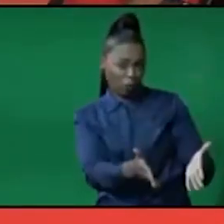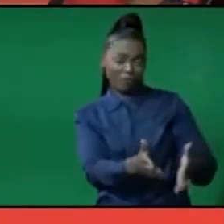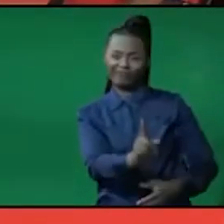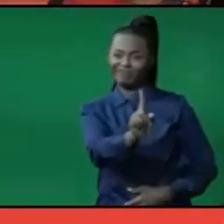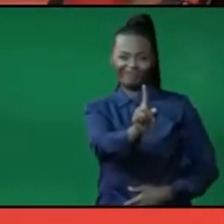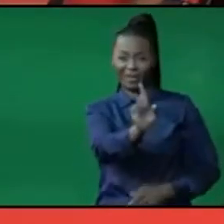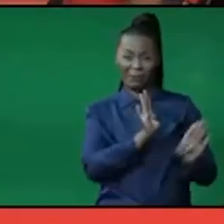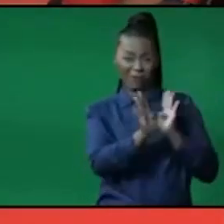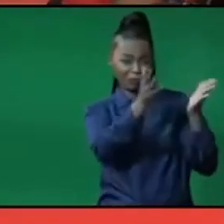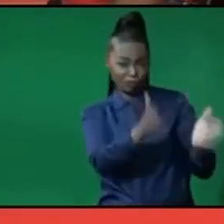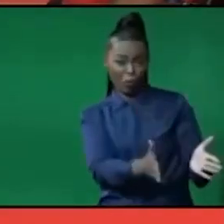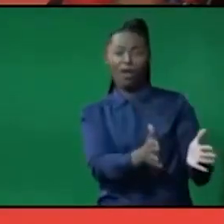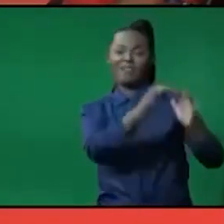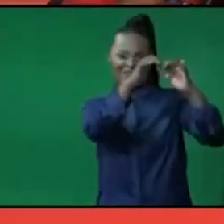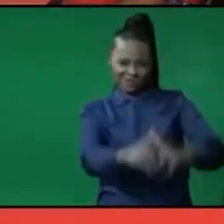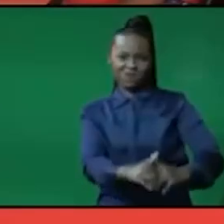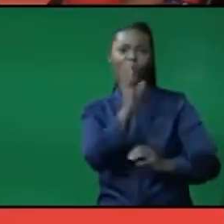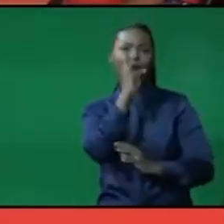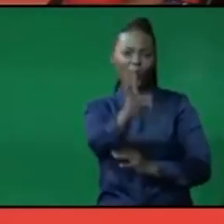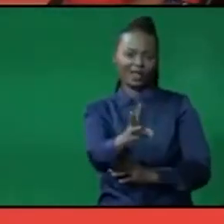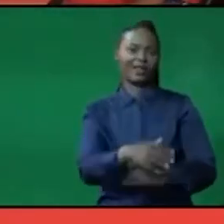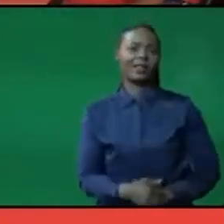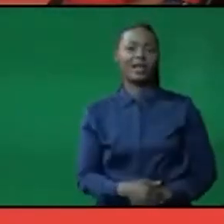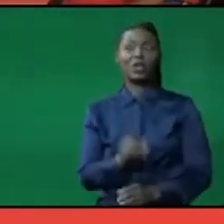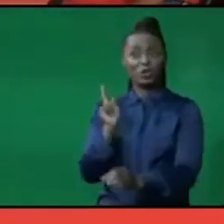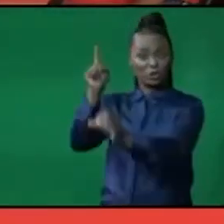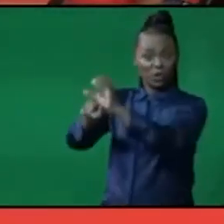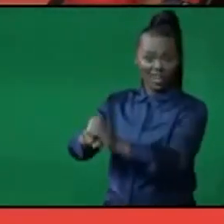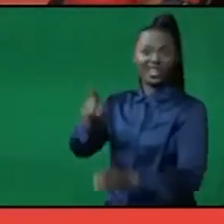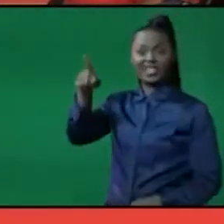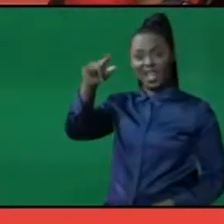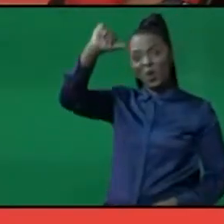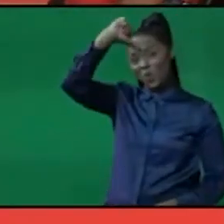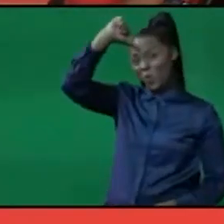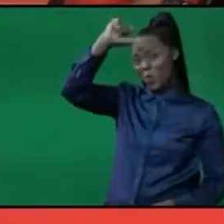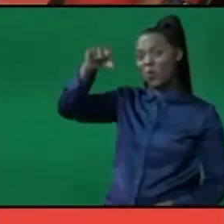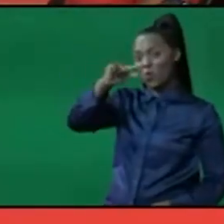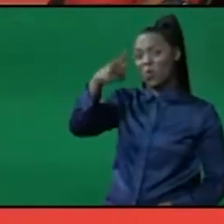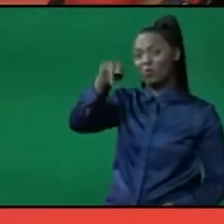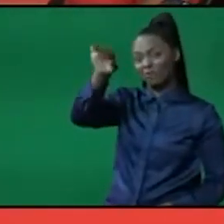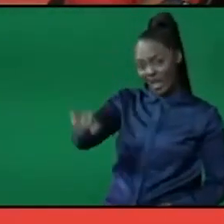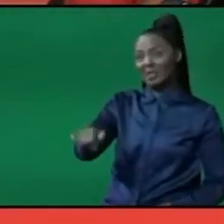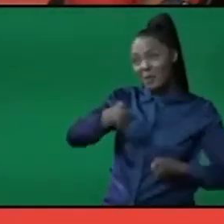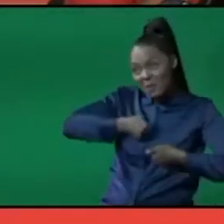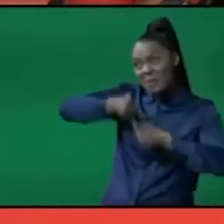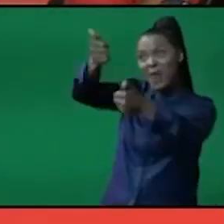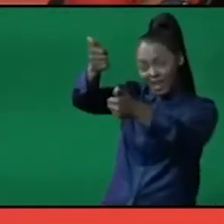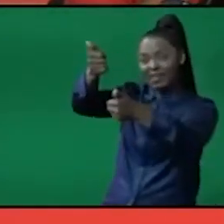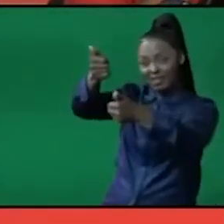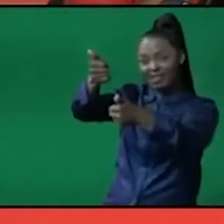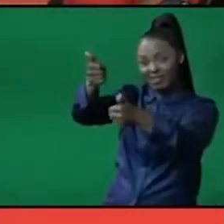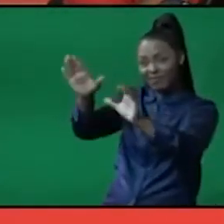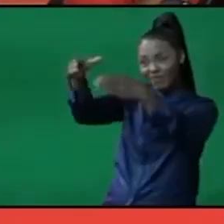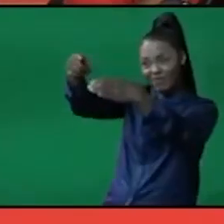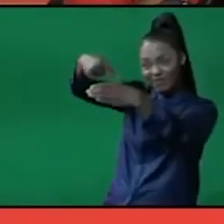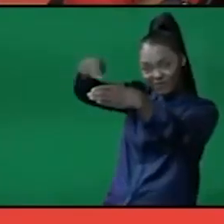with. You are going to join that thing of the Guptas. You are going back there where the Guptas